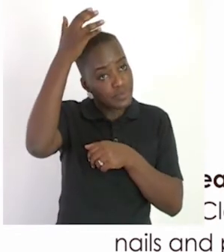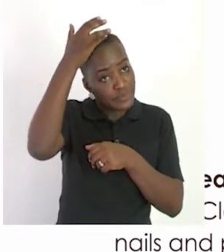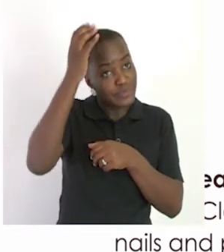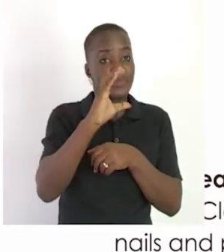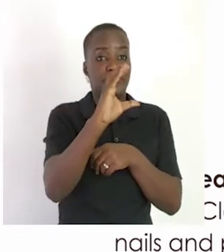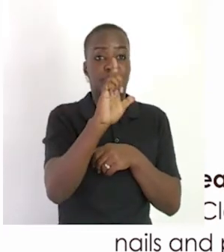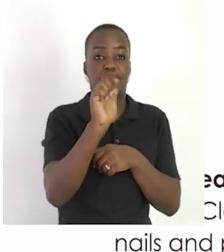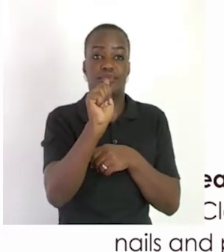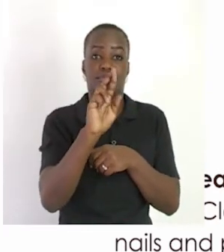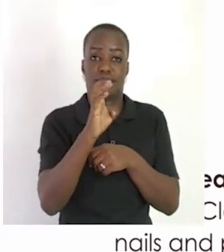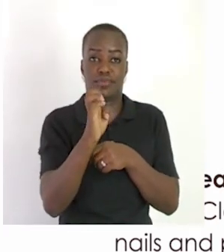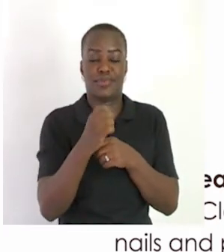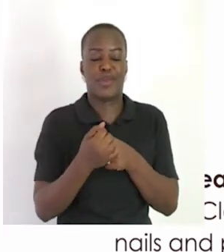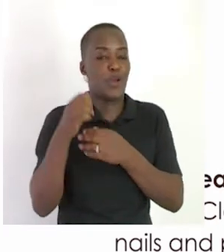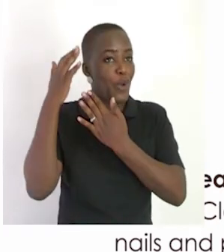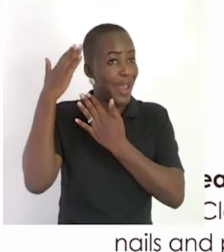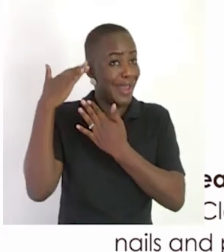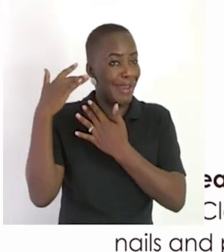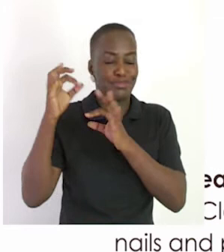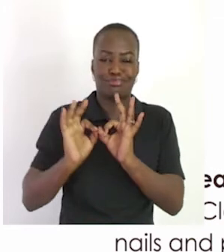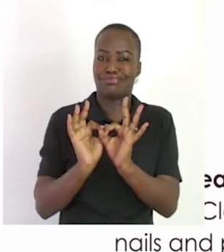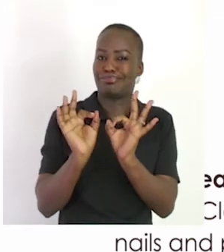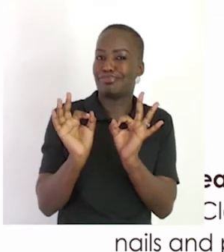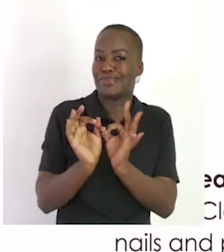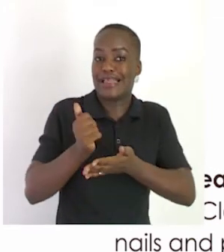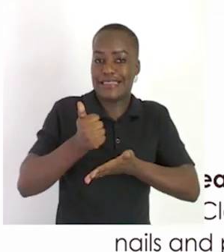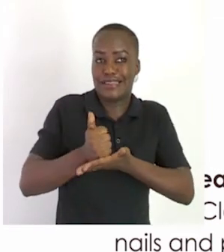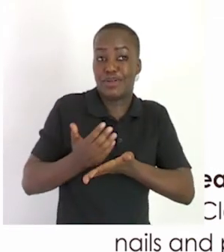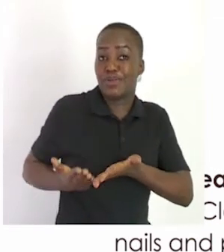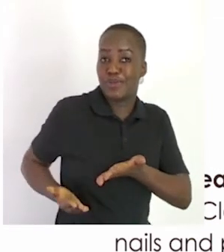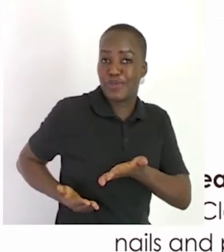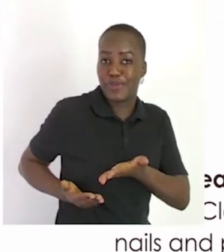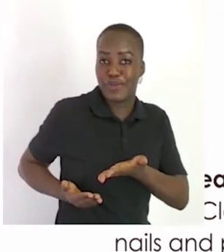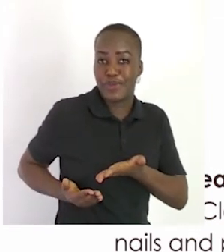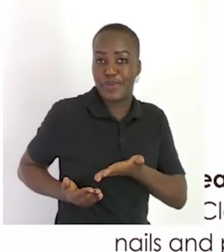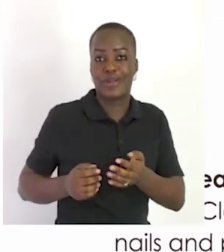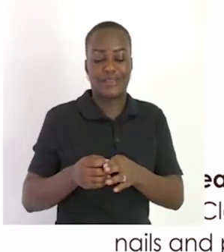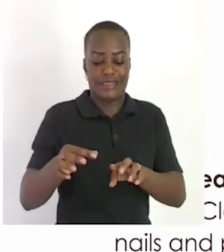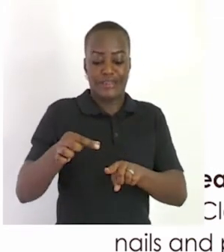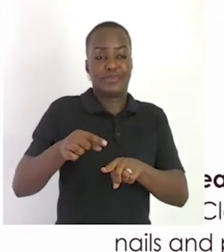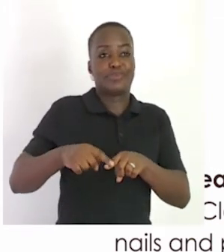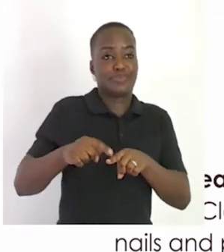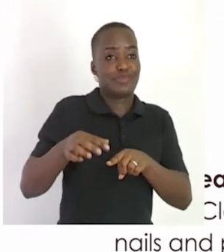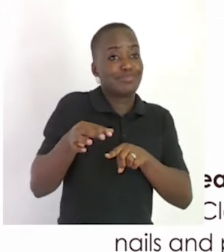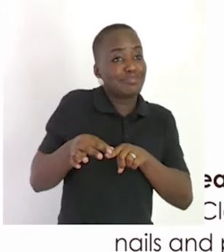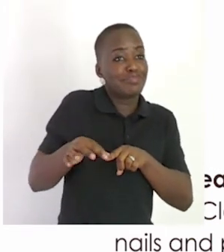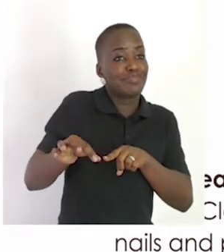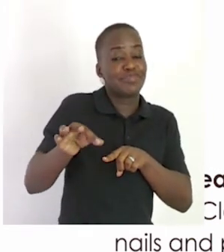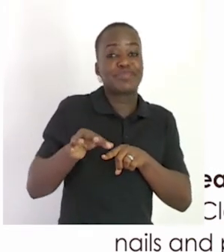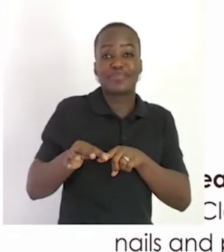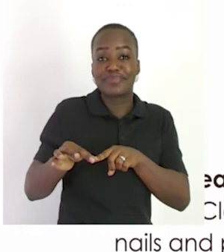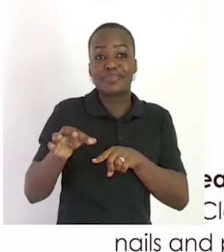Queen Claire with the fair hair sits on a chair while she paints her nails